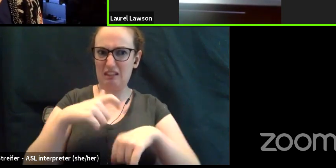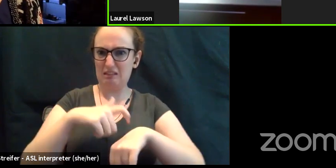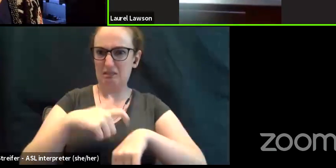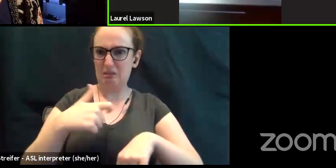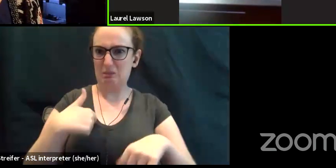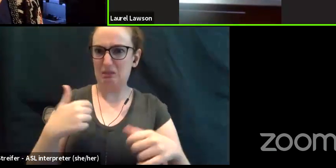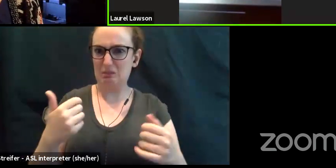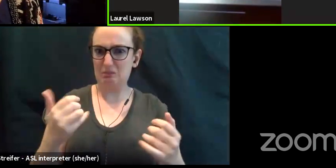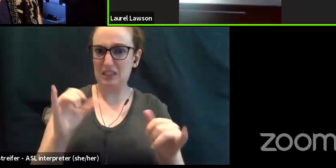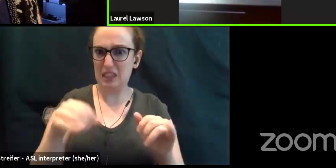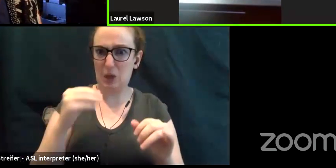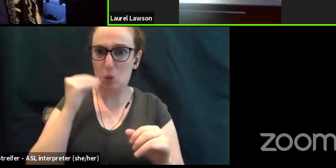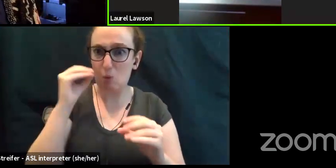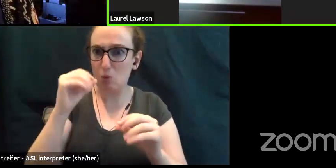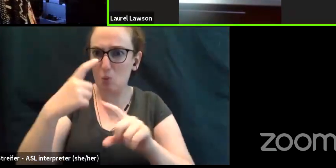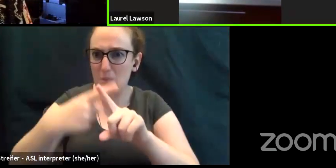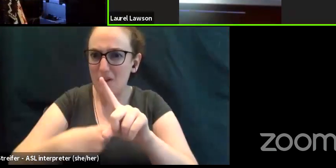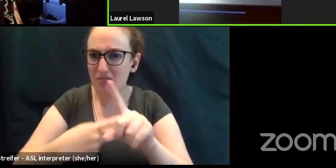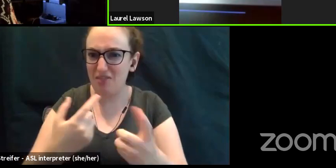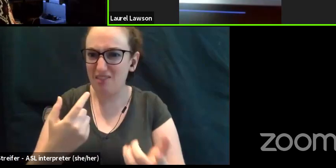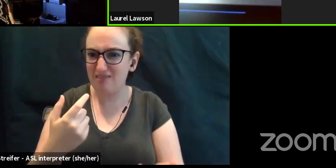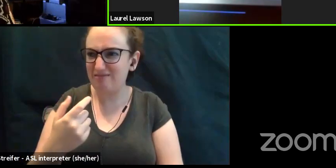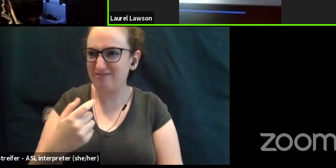a month without interruption.